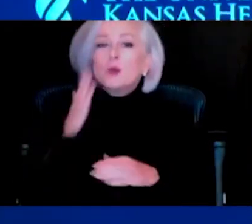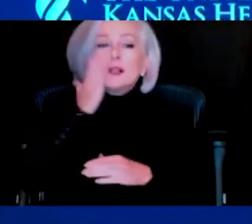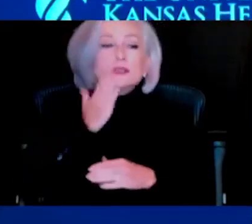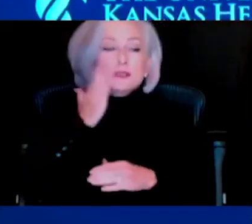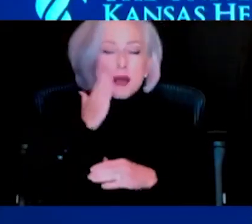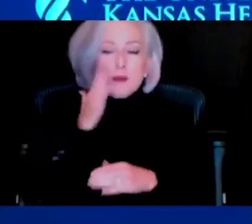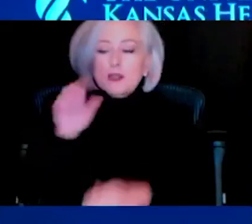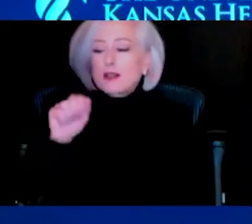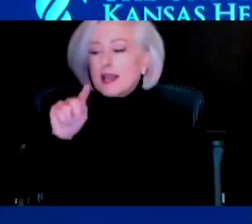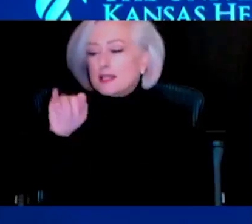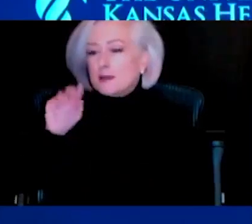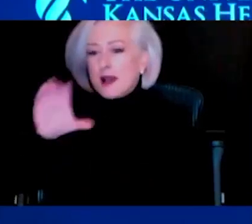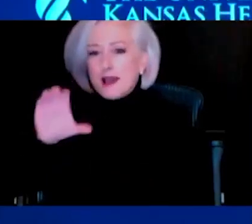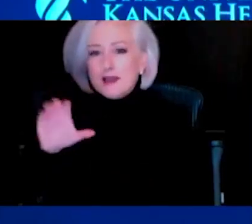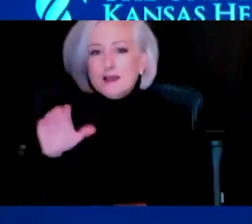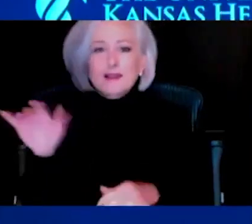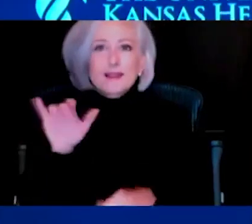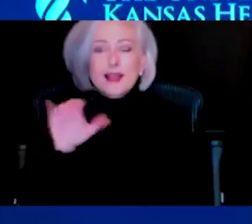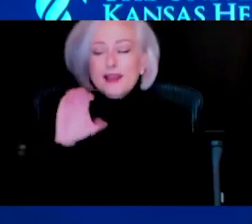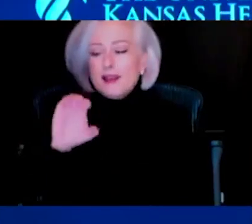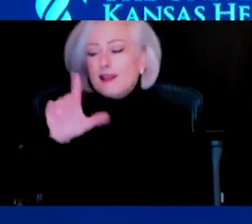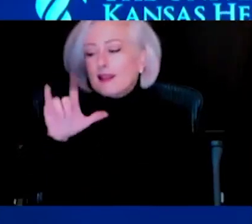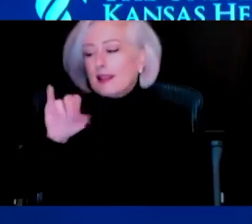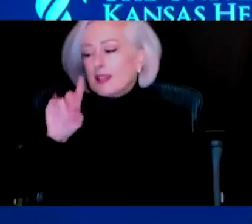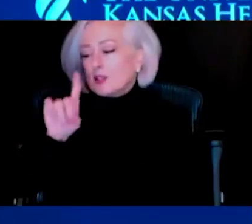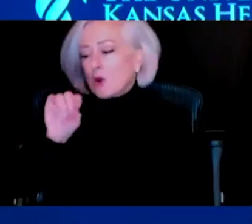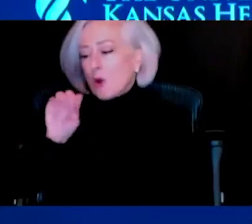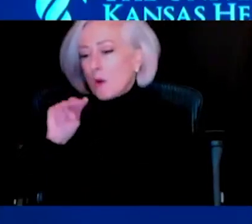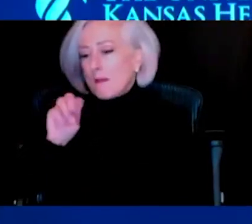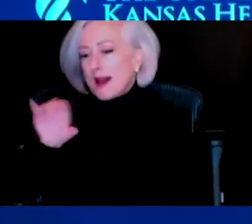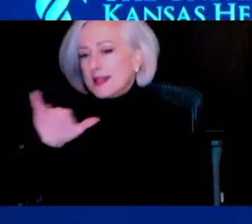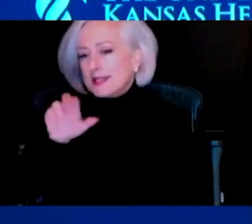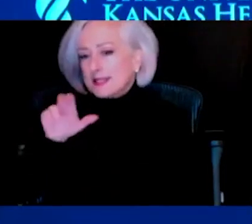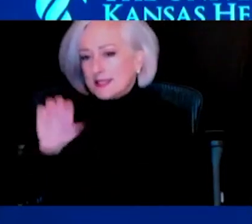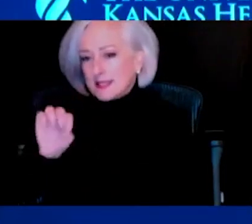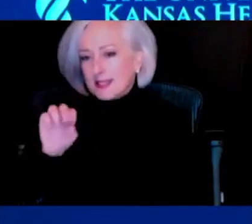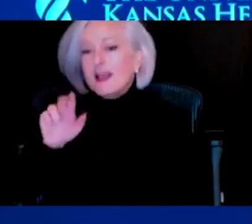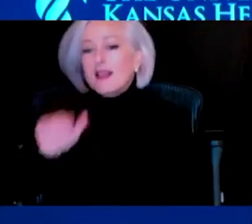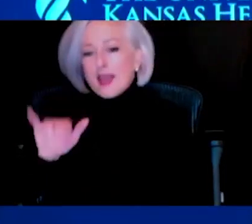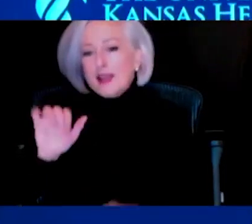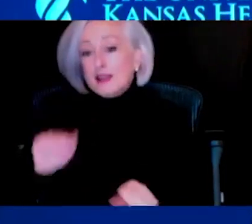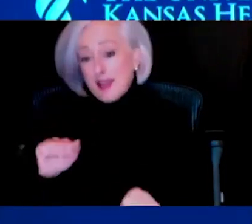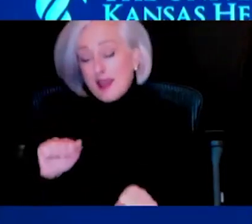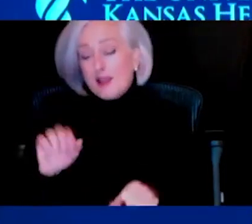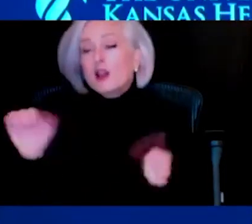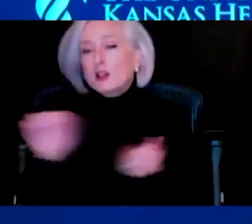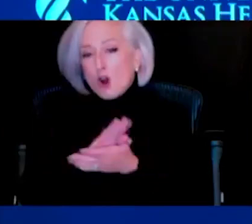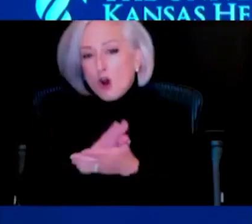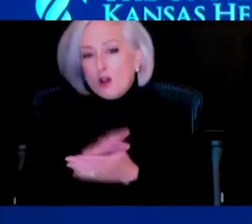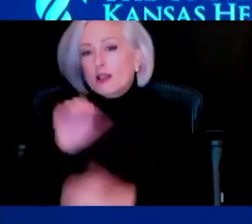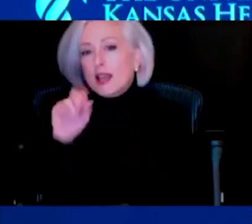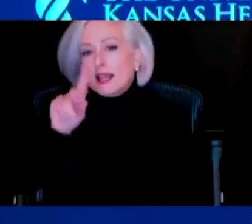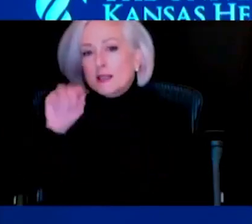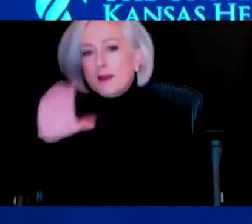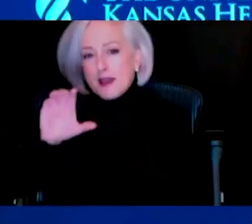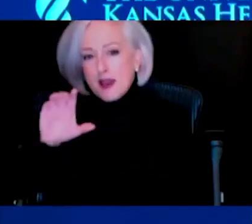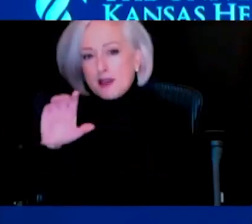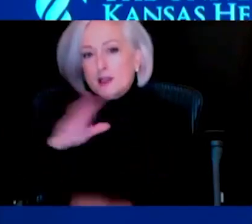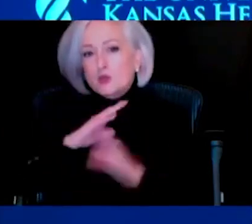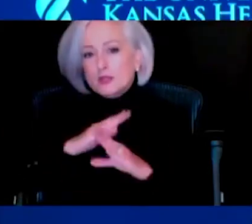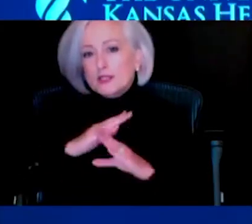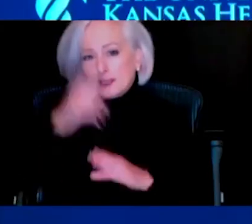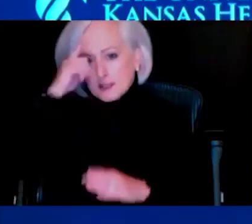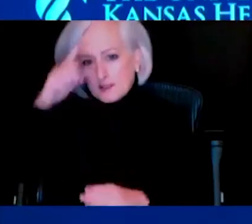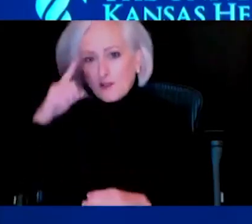use clindamycin, but that also, if you use it just alone, can cause antibiotic resistance of the P.